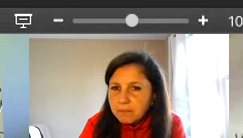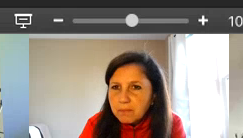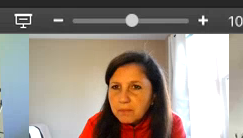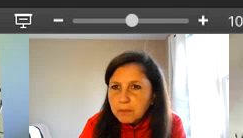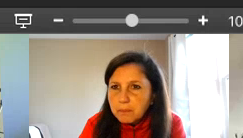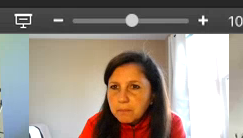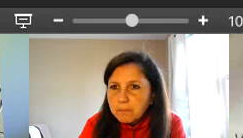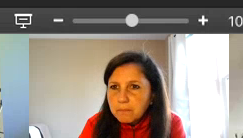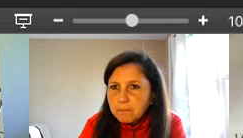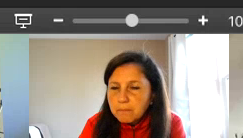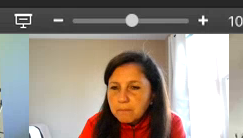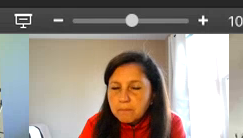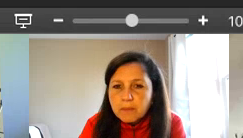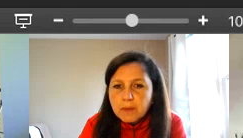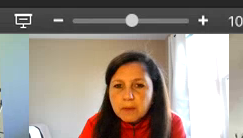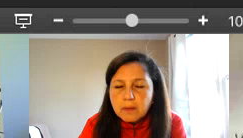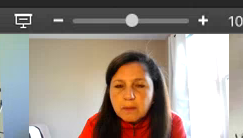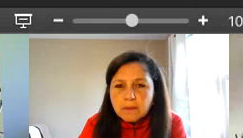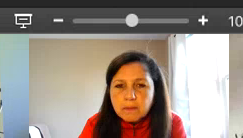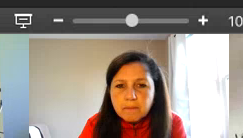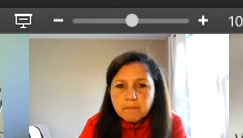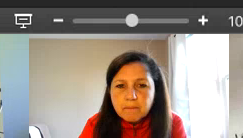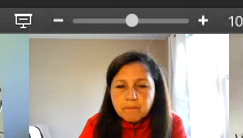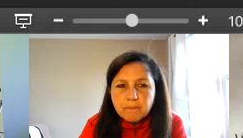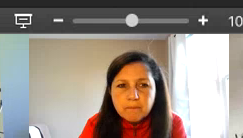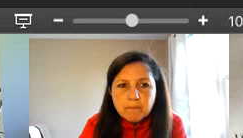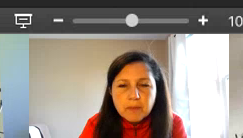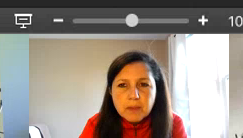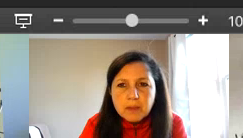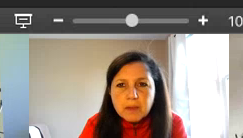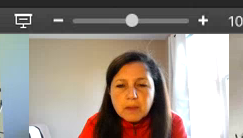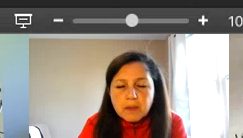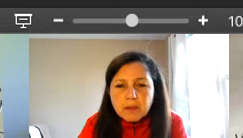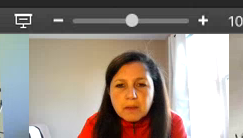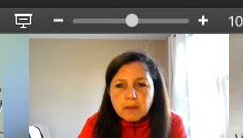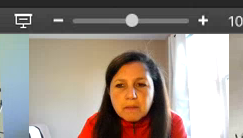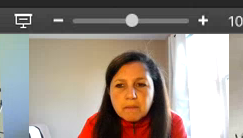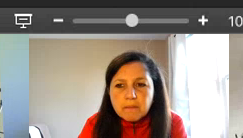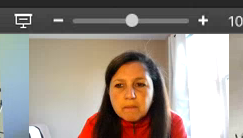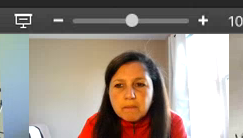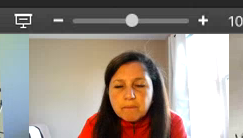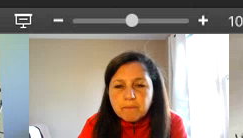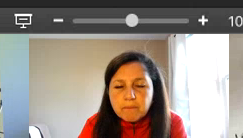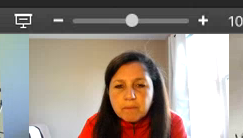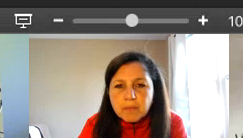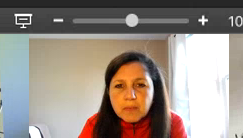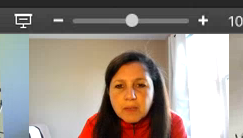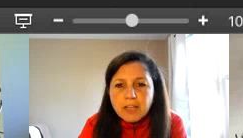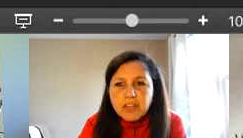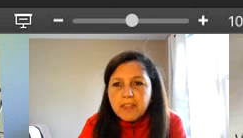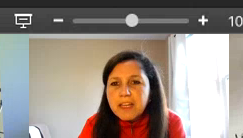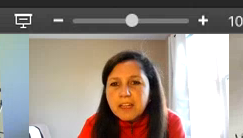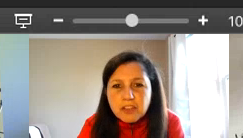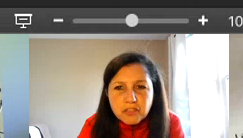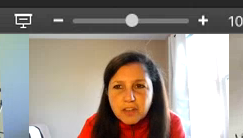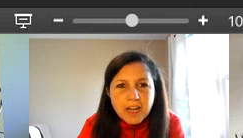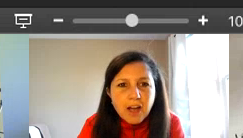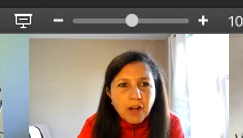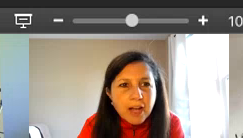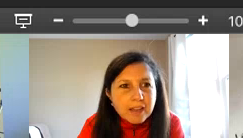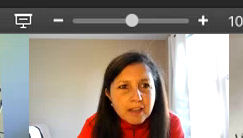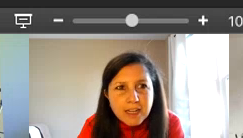if you afterwards send me an email and stuff like that, so we can kind of help follow, so I can help follow up and figure out what's going on. Actually, I think